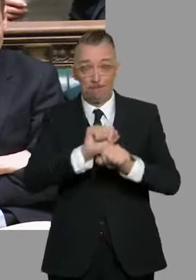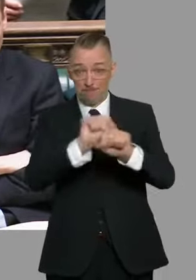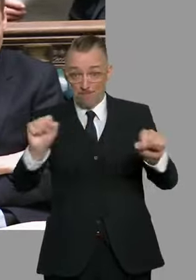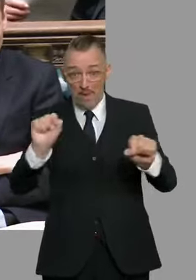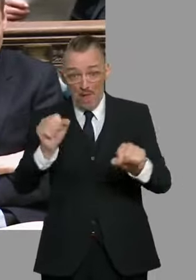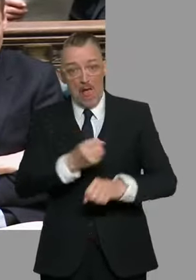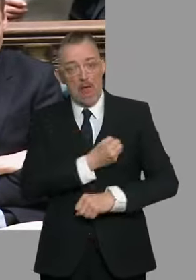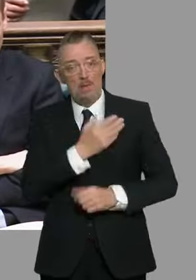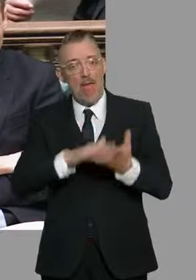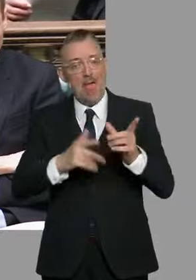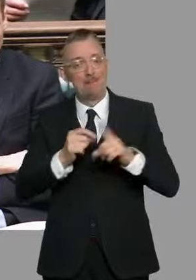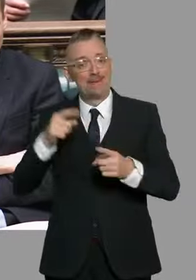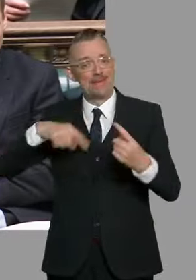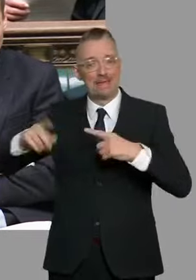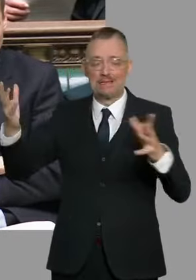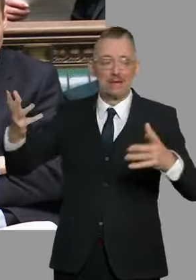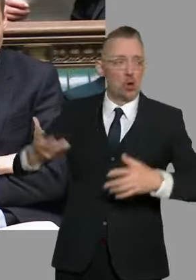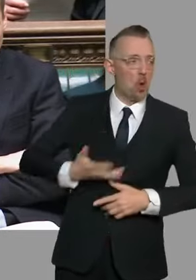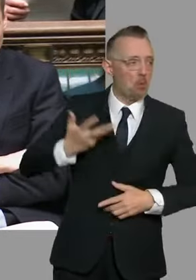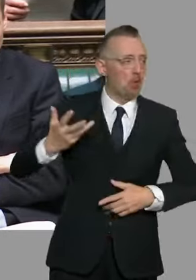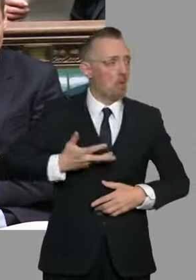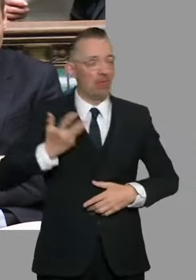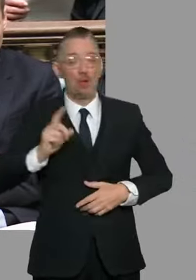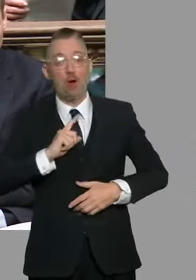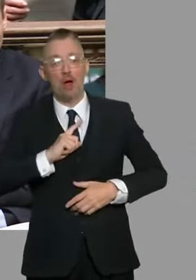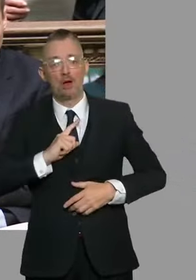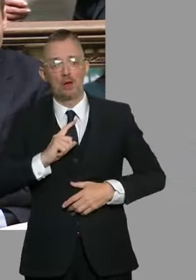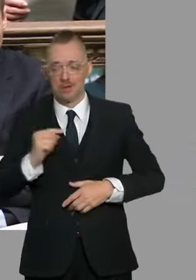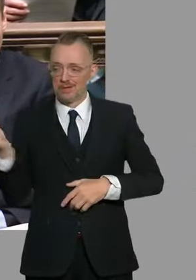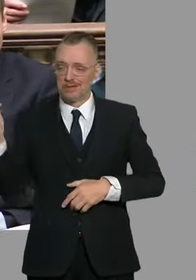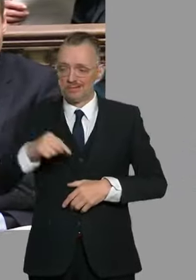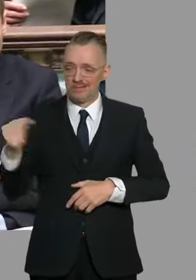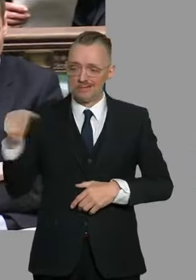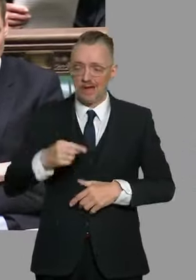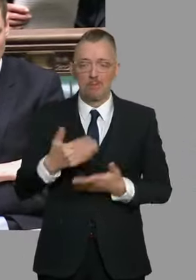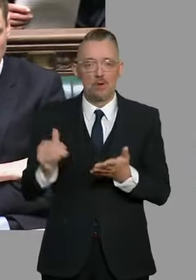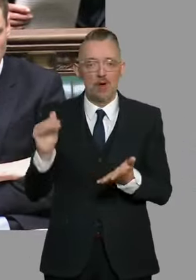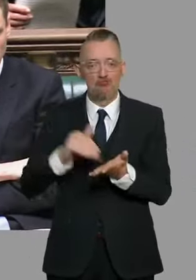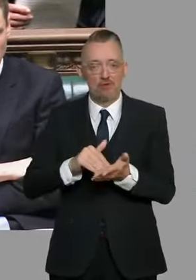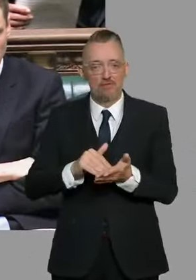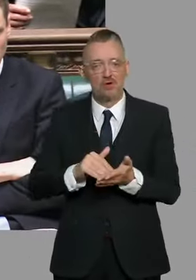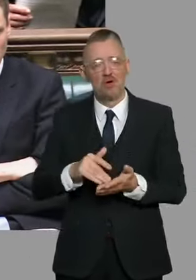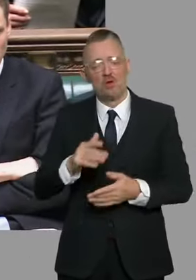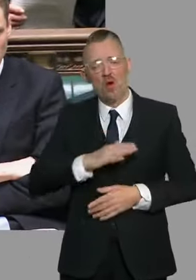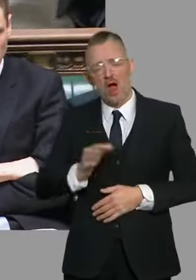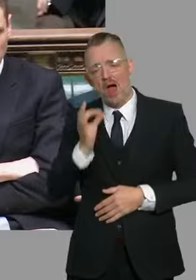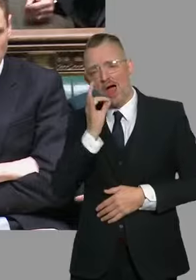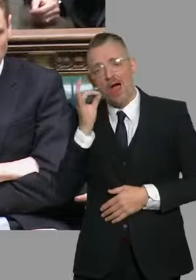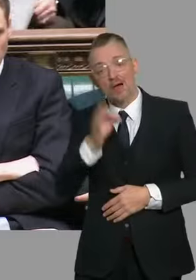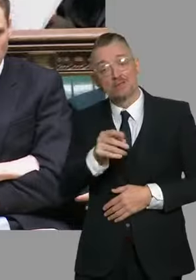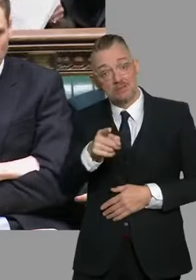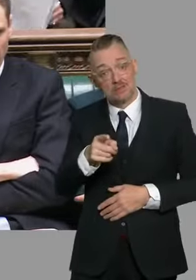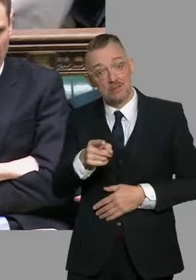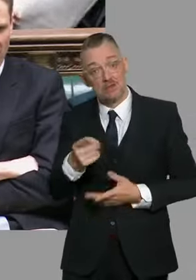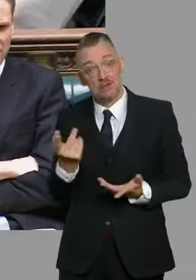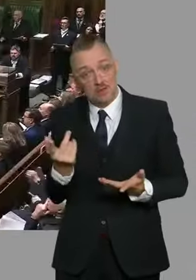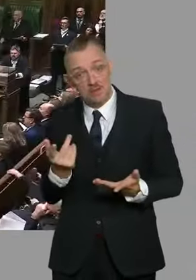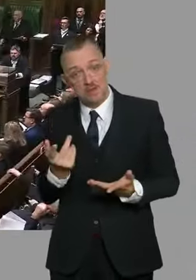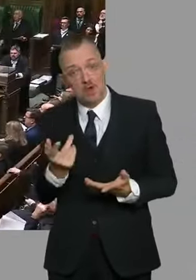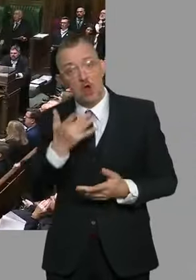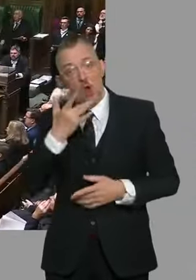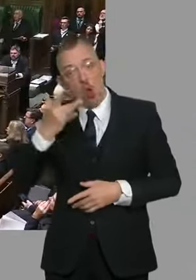can the Prime Minister tell the House how much more his government will spend on hotel accommodation because he scrapped the